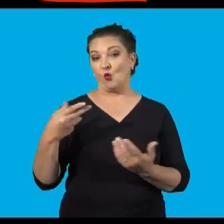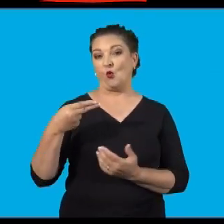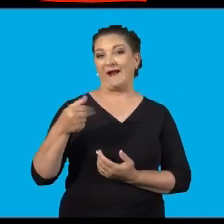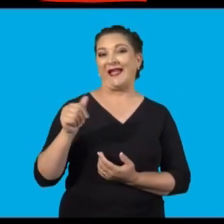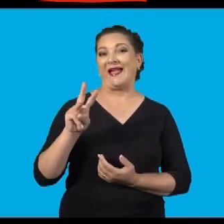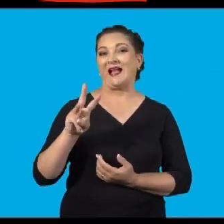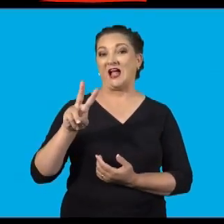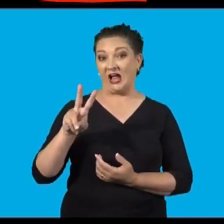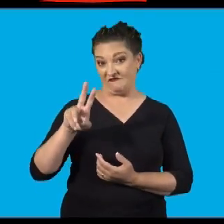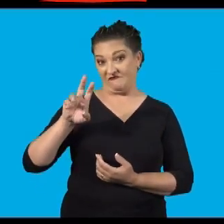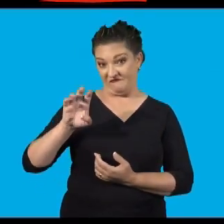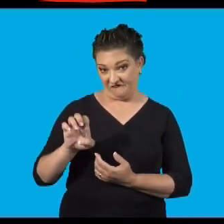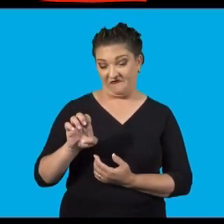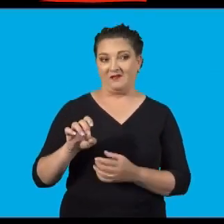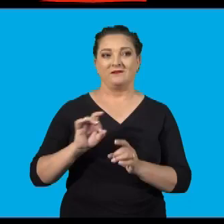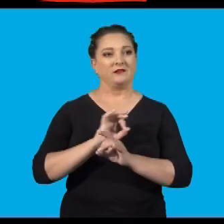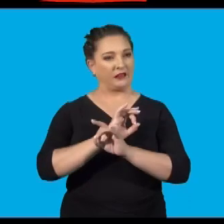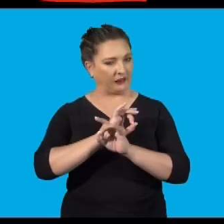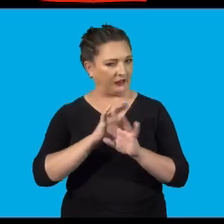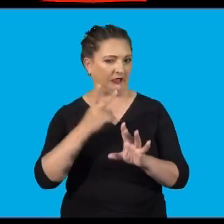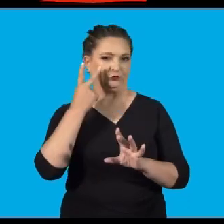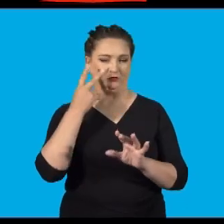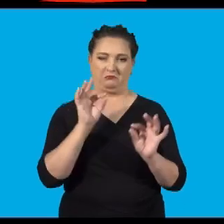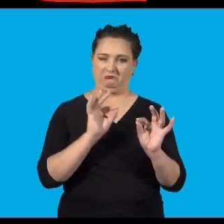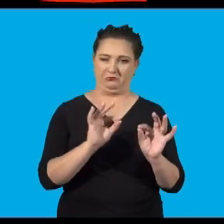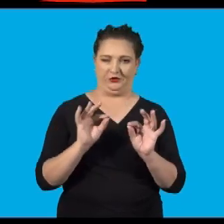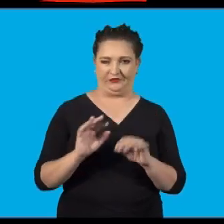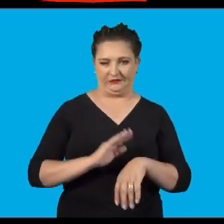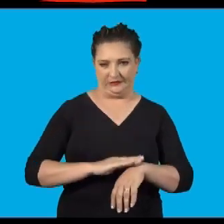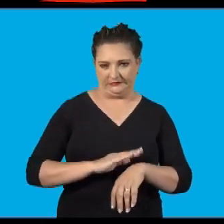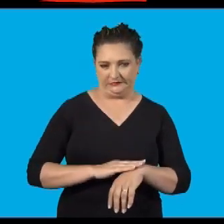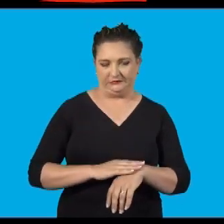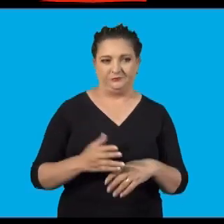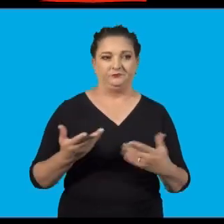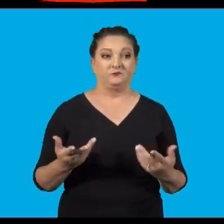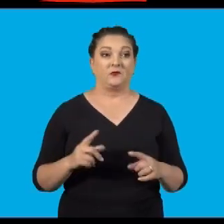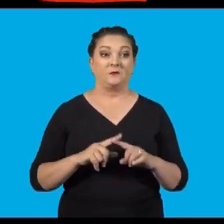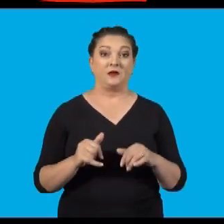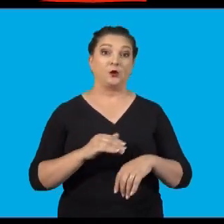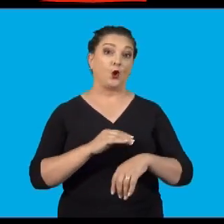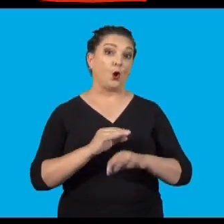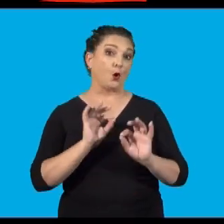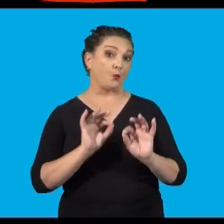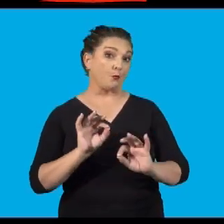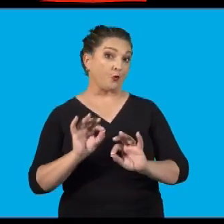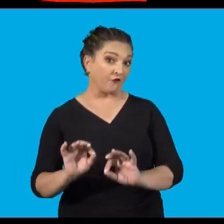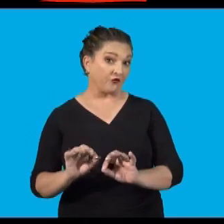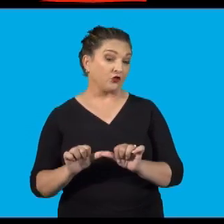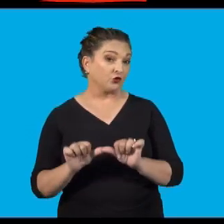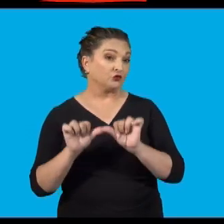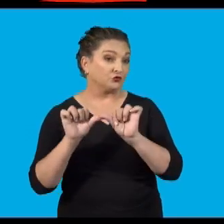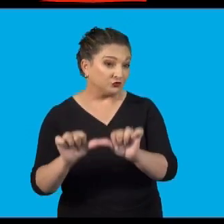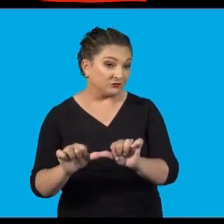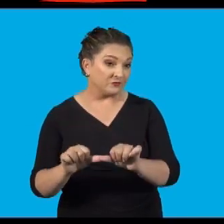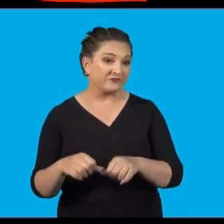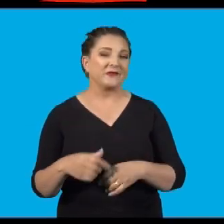have, all right? A clear indicator for the perfect tense, and then remember for your perfect continuous